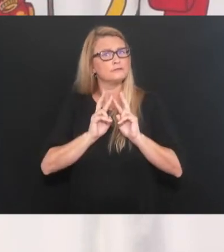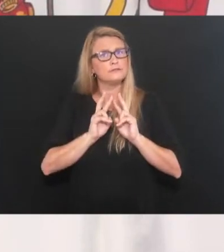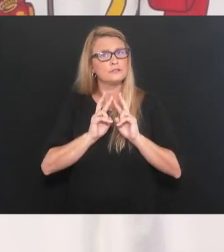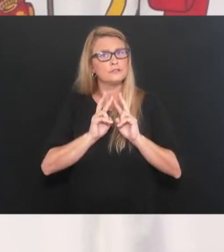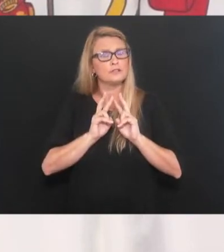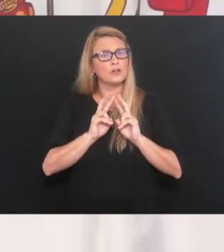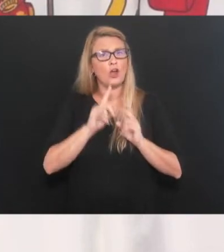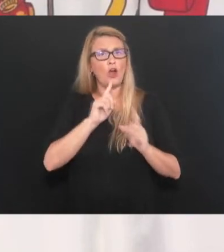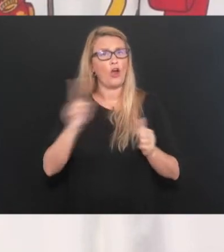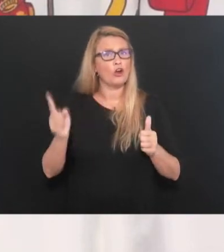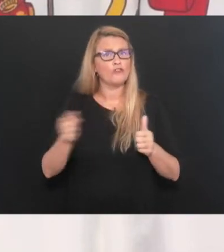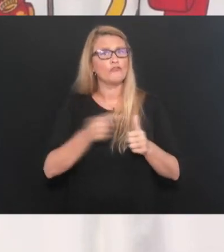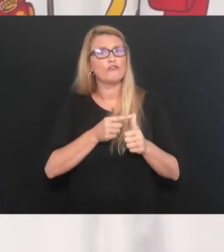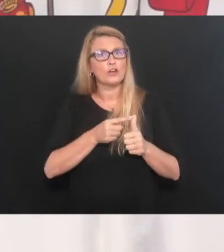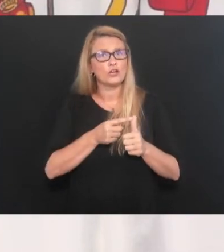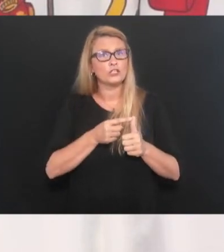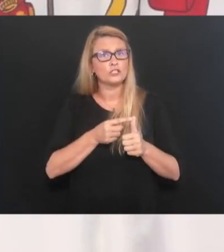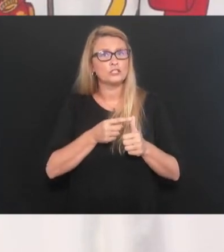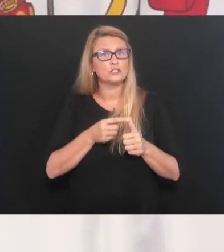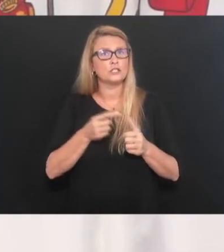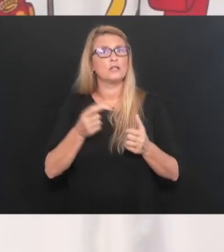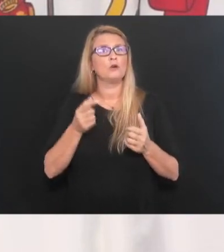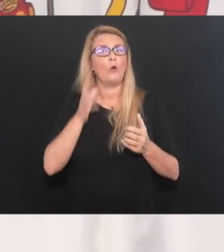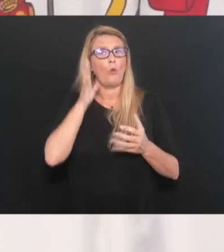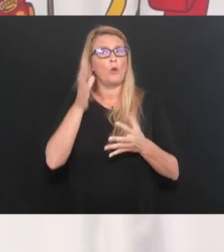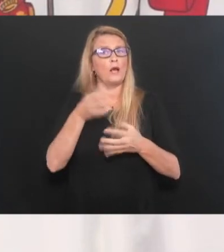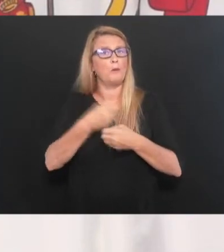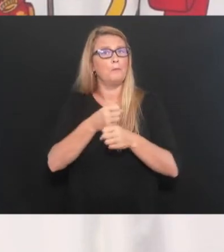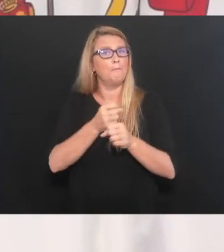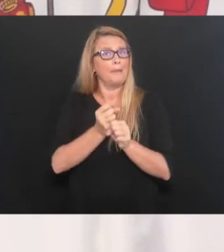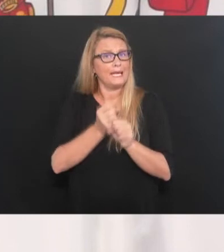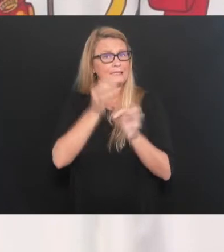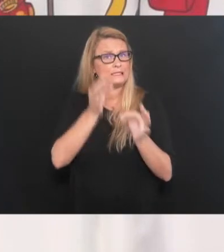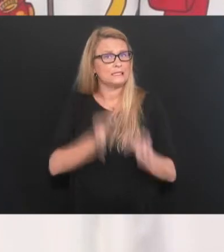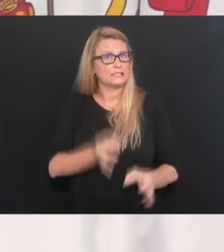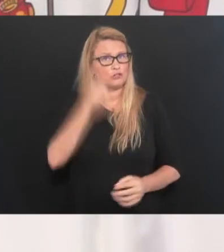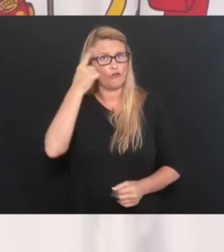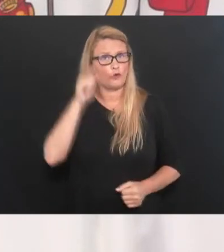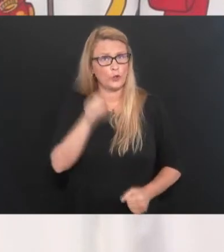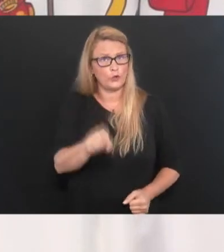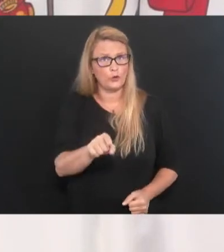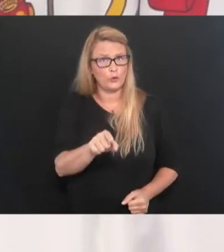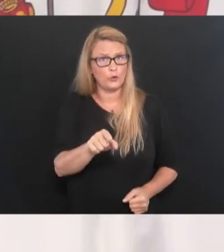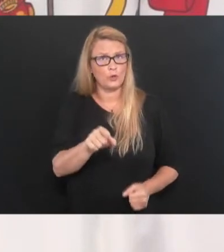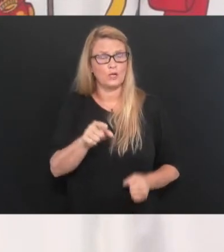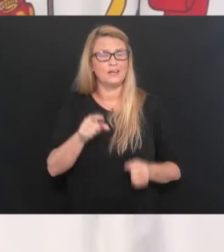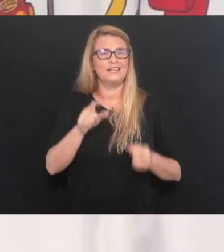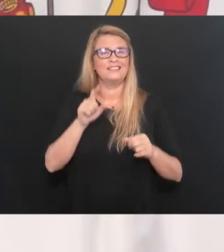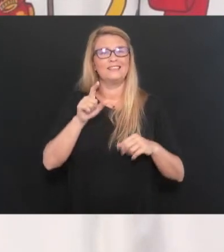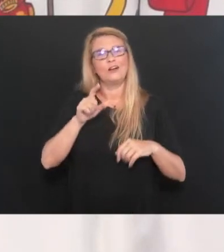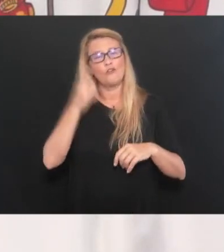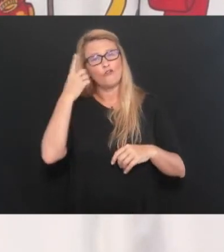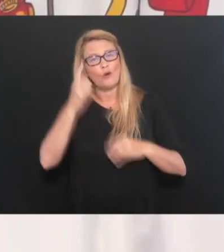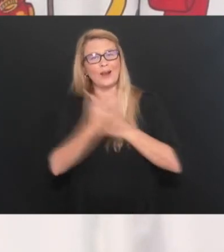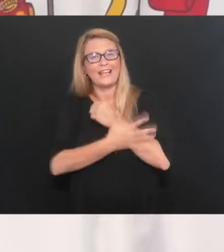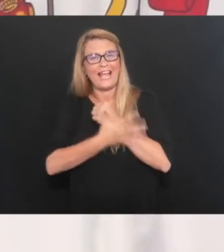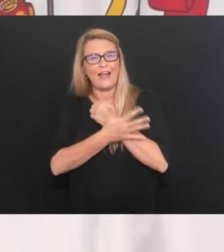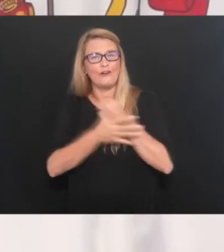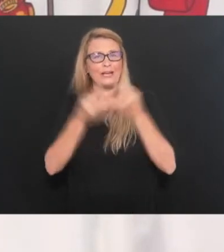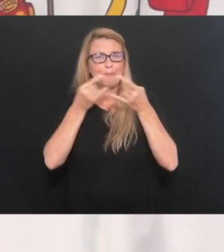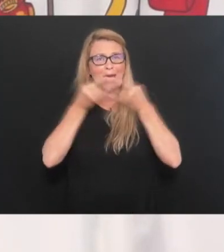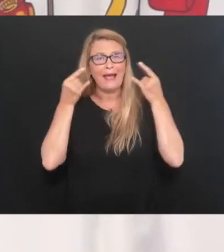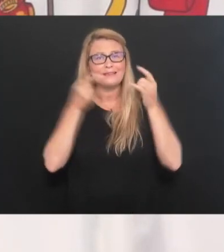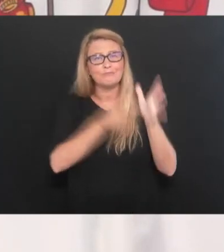are first and foremost driving me to make the right decisions for you in regard to countywide mask mandates or whatever it may